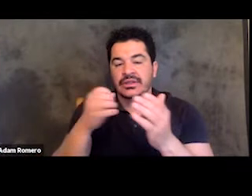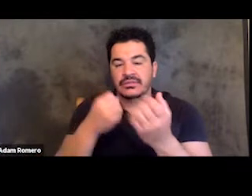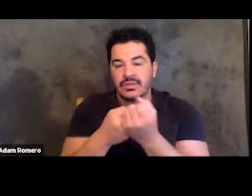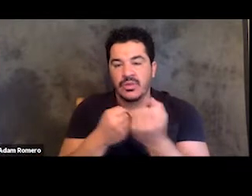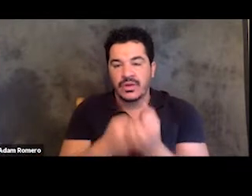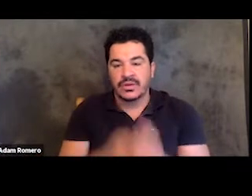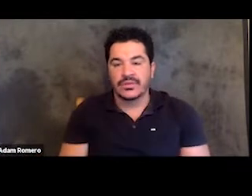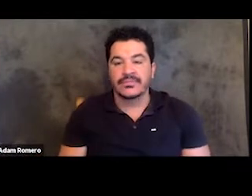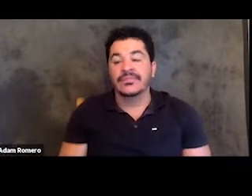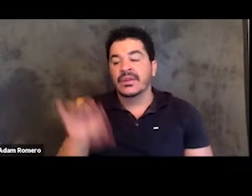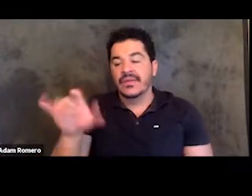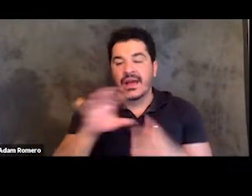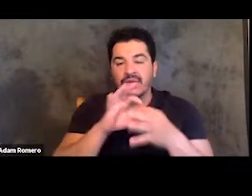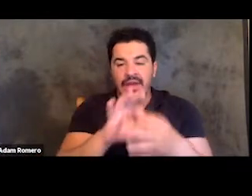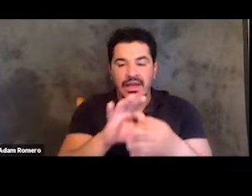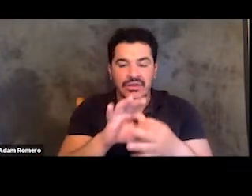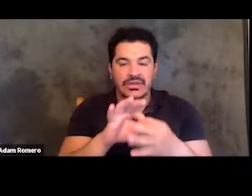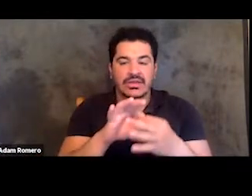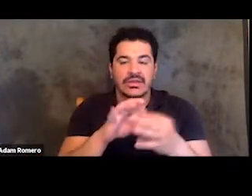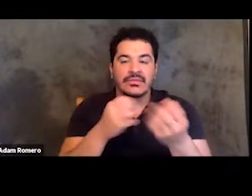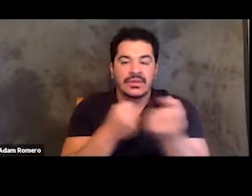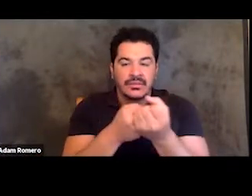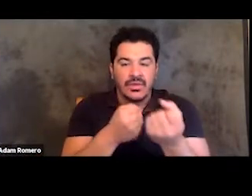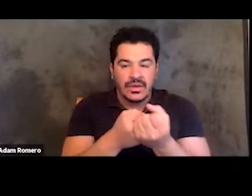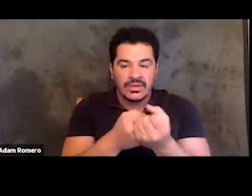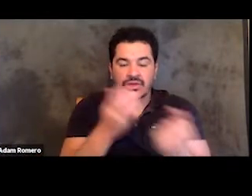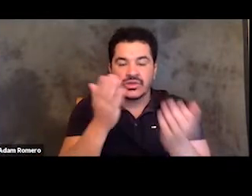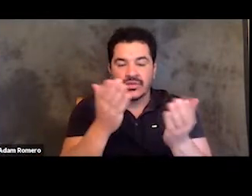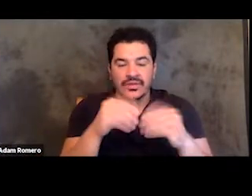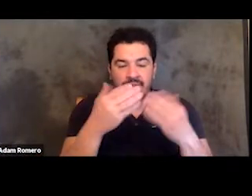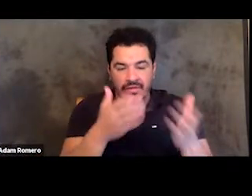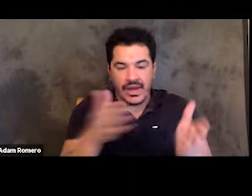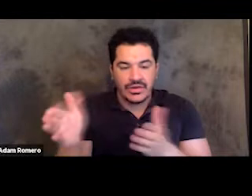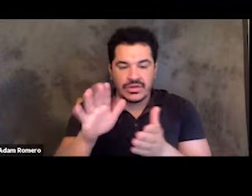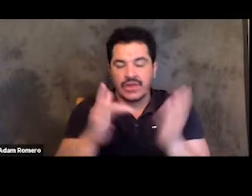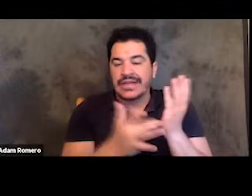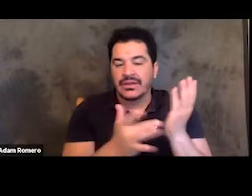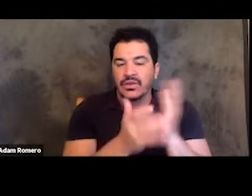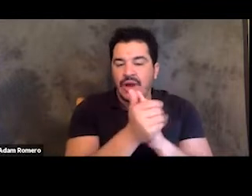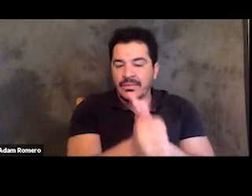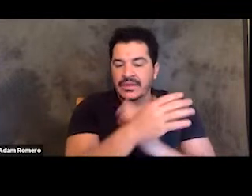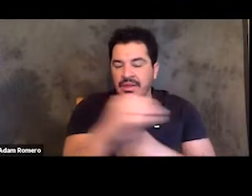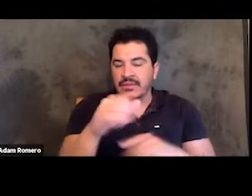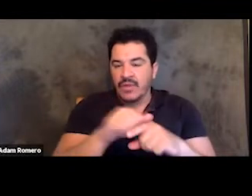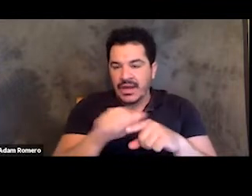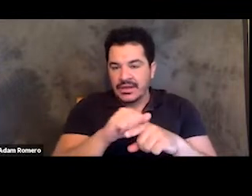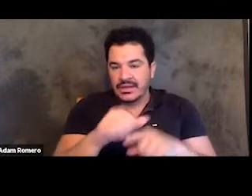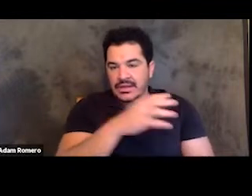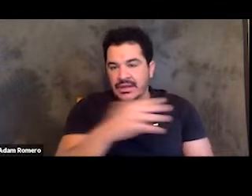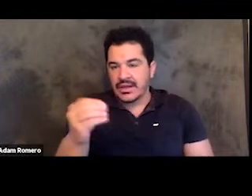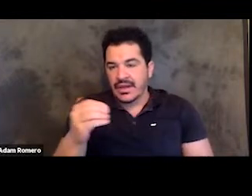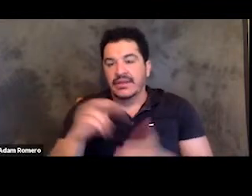service provider's technical competence and practice, and promotes well-being and enables effective and